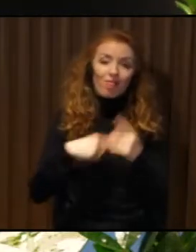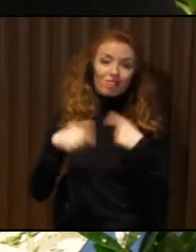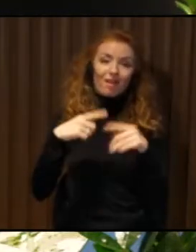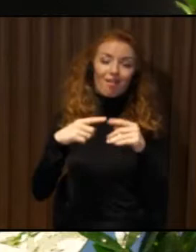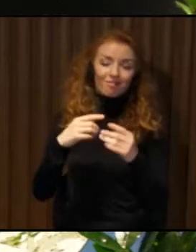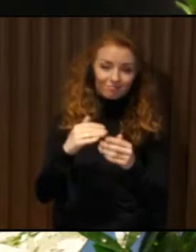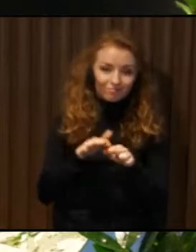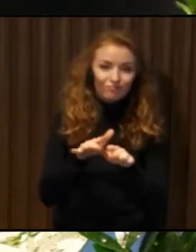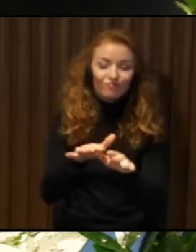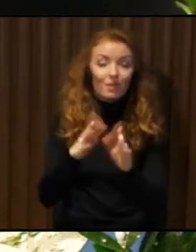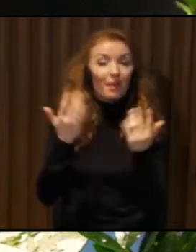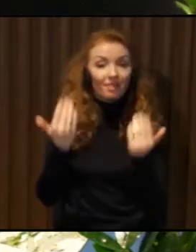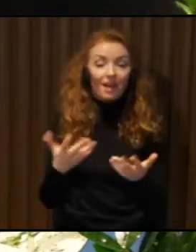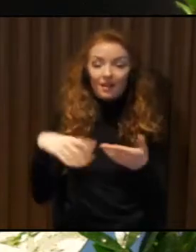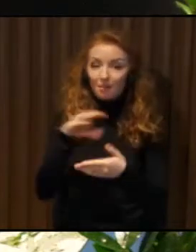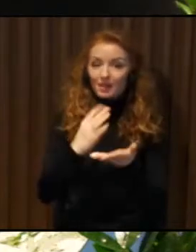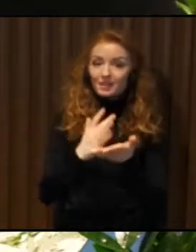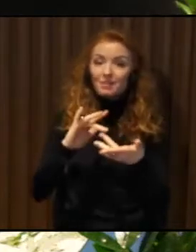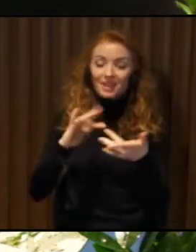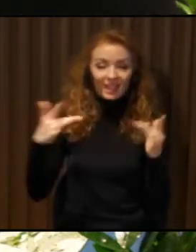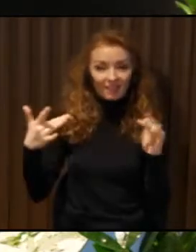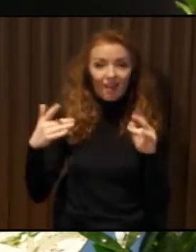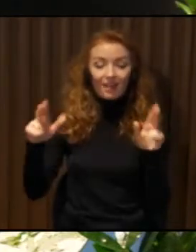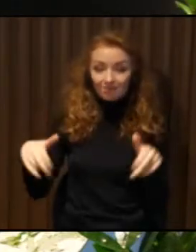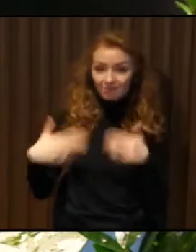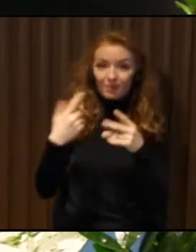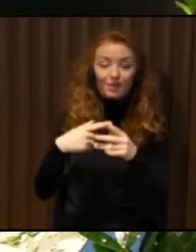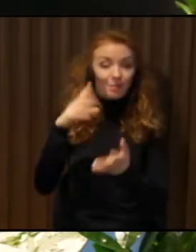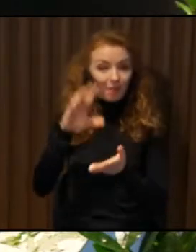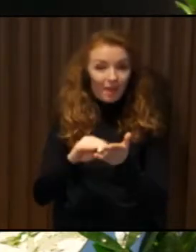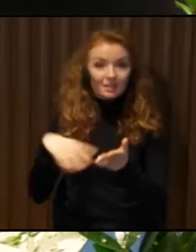digitally. So anyway, experience could be transferred, please.